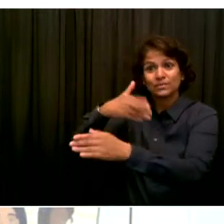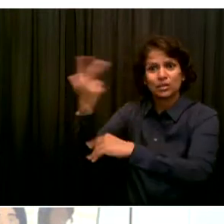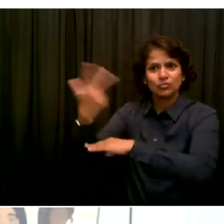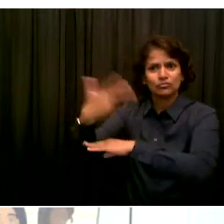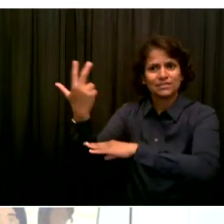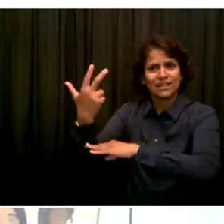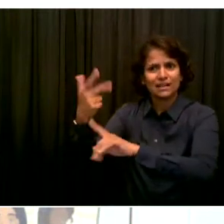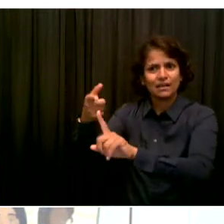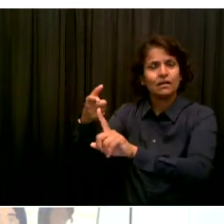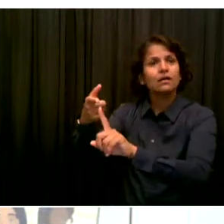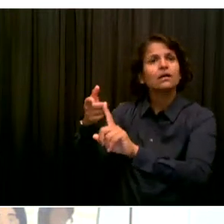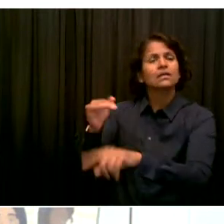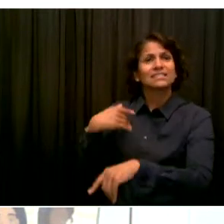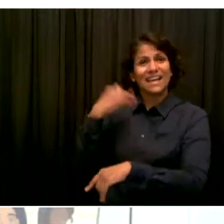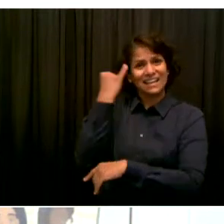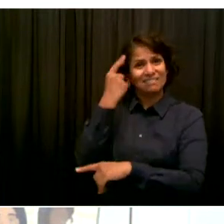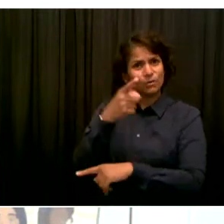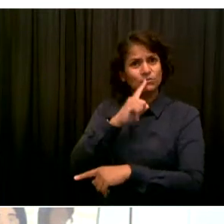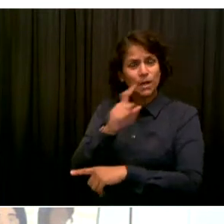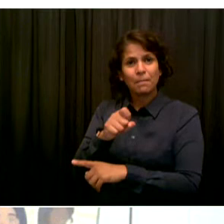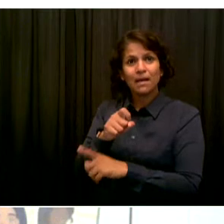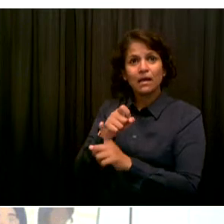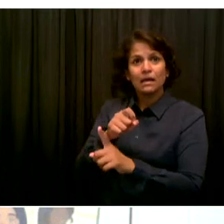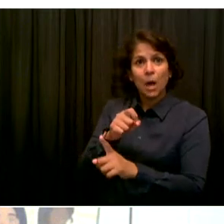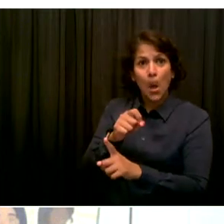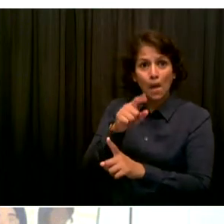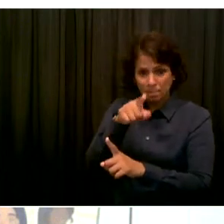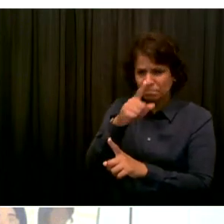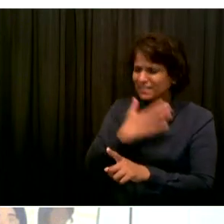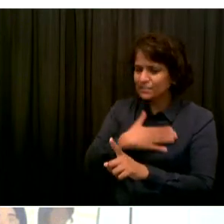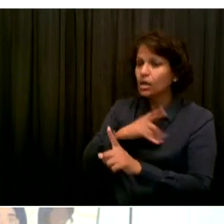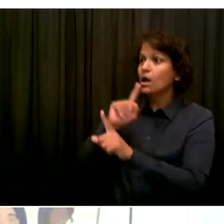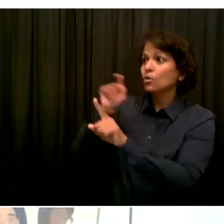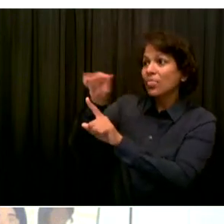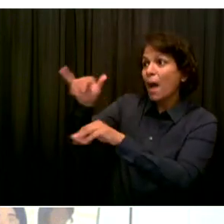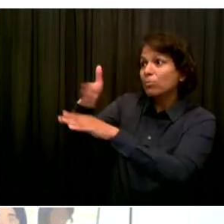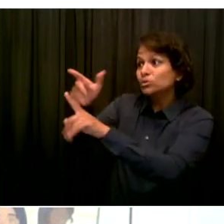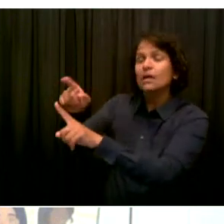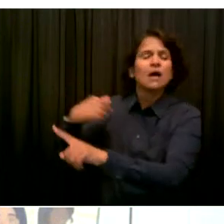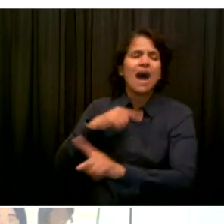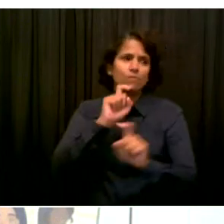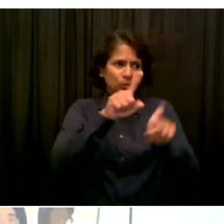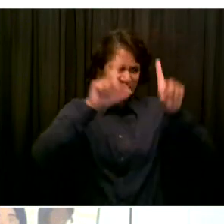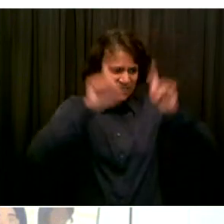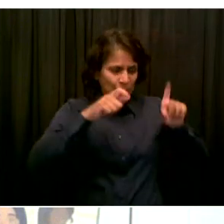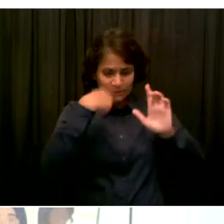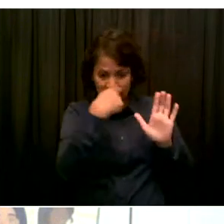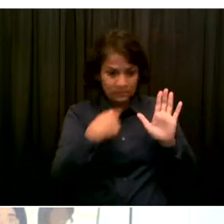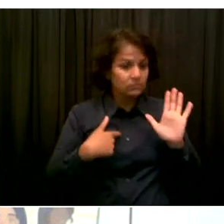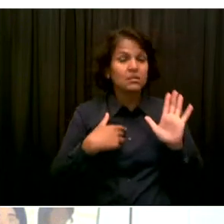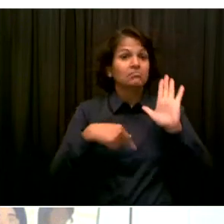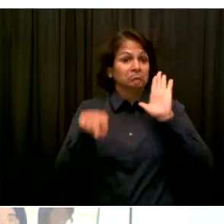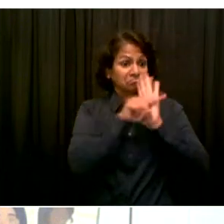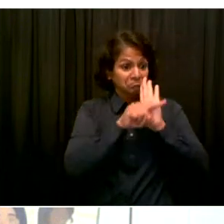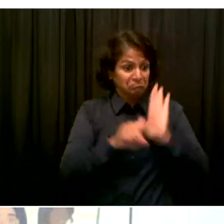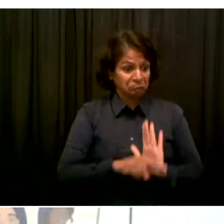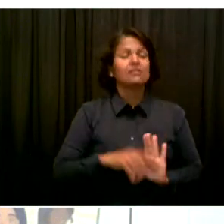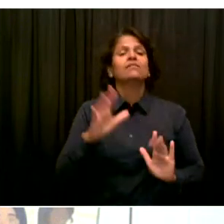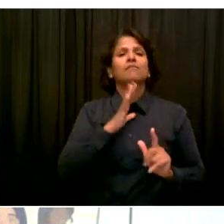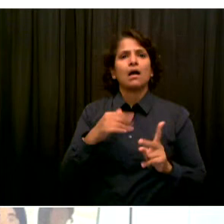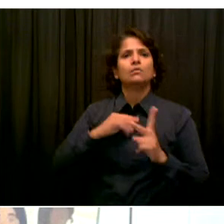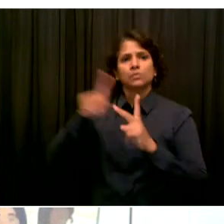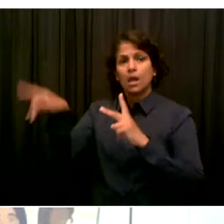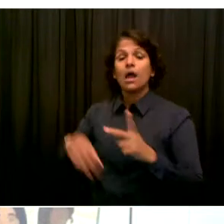that recommendation stands regardless of your vaccination status, but is particularly important if you've had